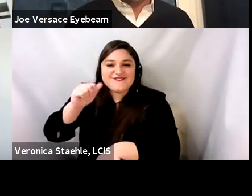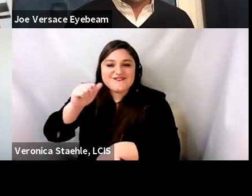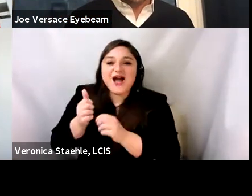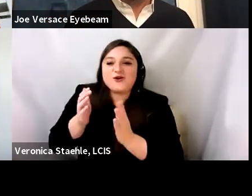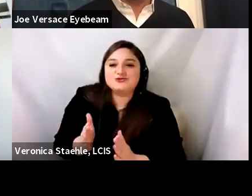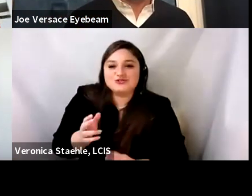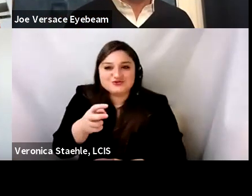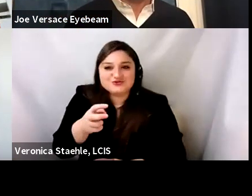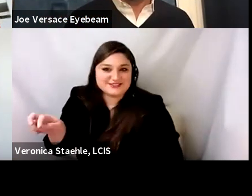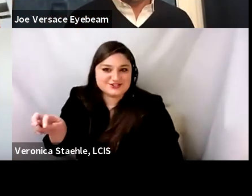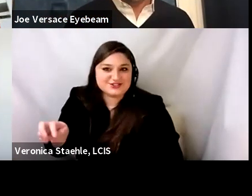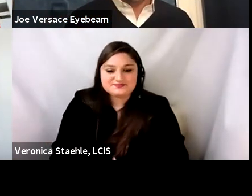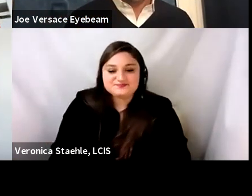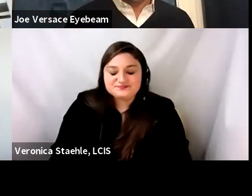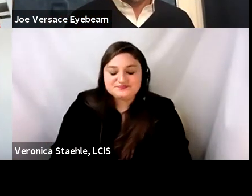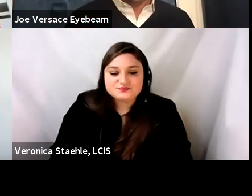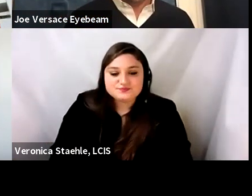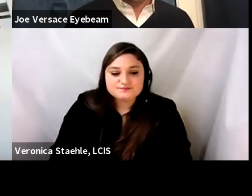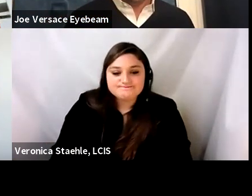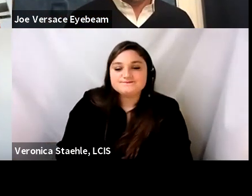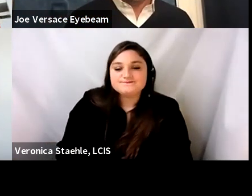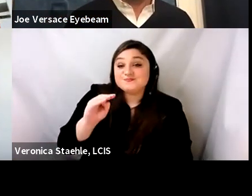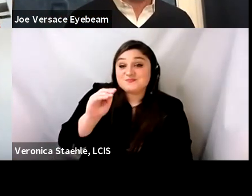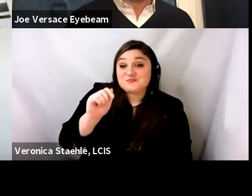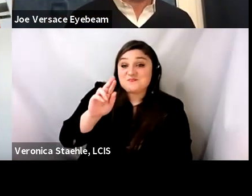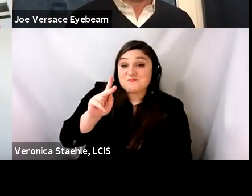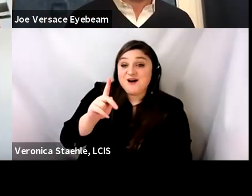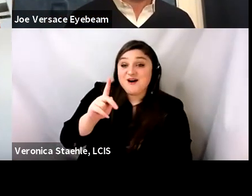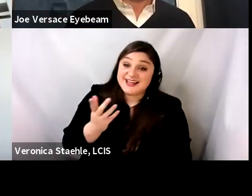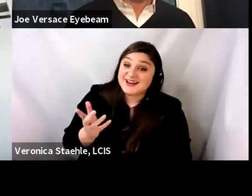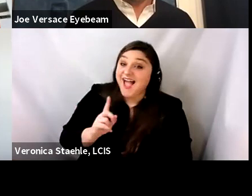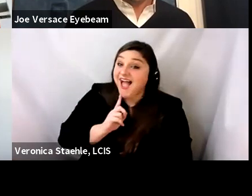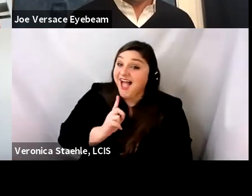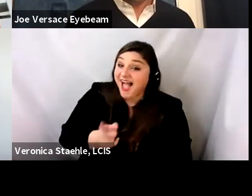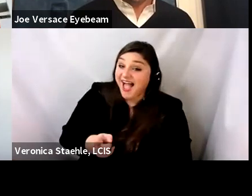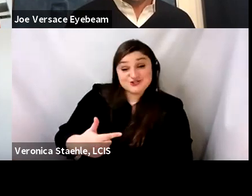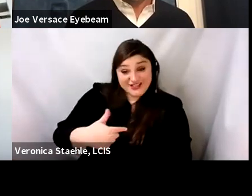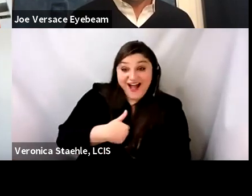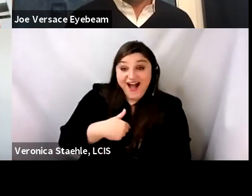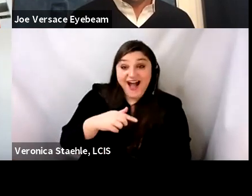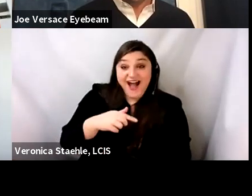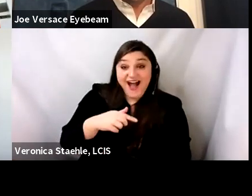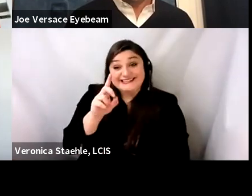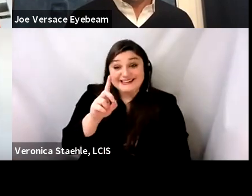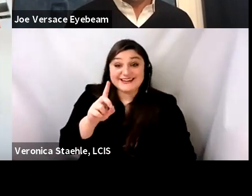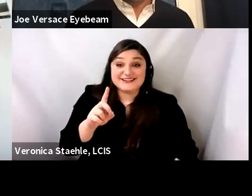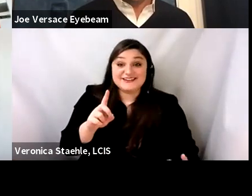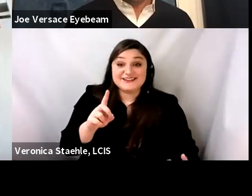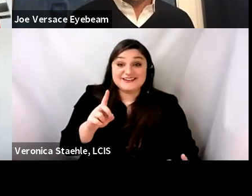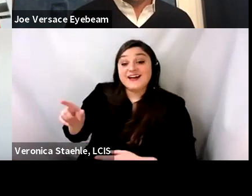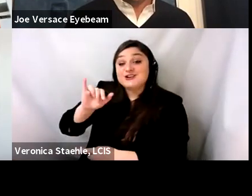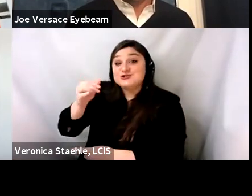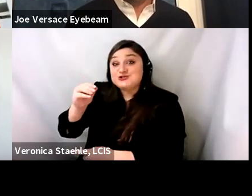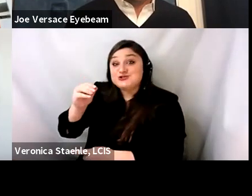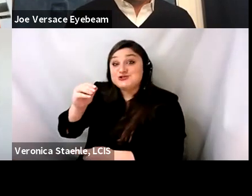contrary to what Joe just said, you know, I did just pick up the phone and make three calls, and we raised about $500,000.